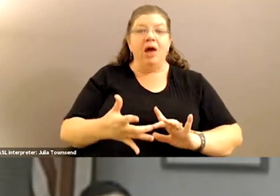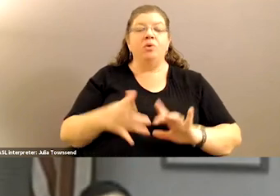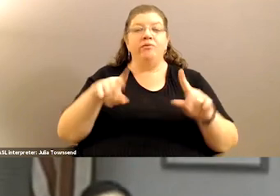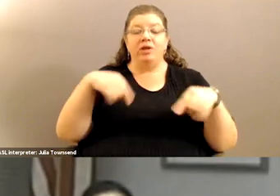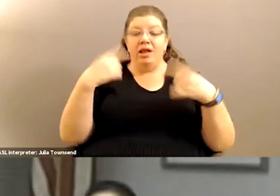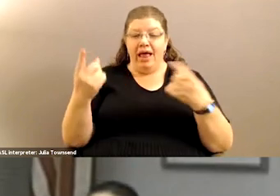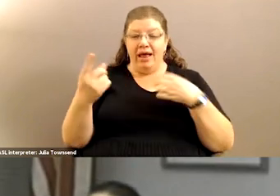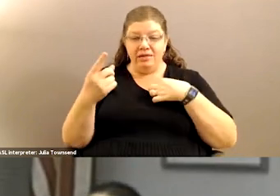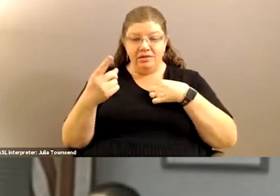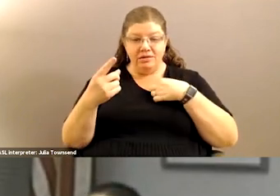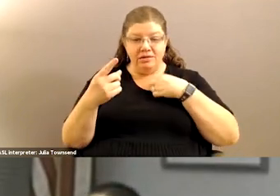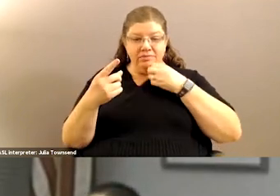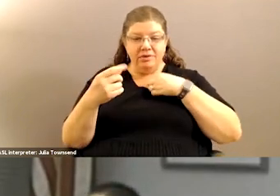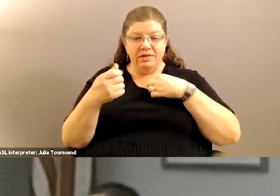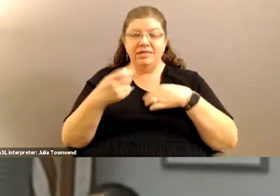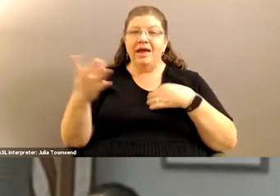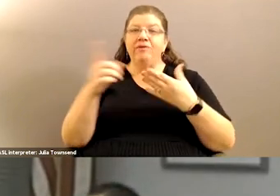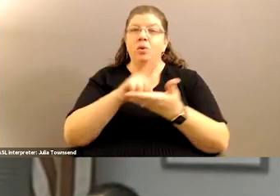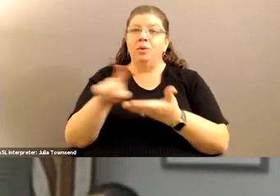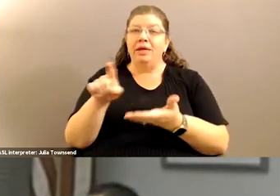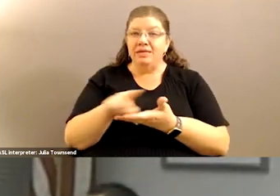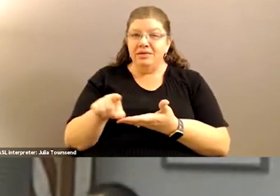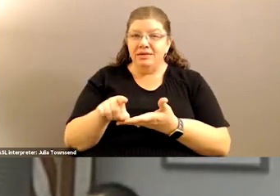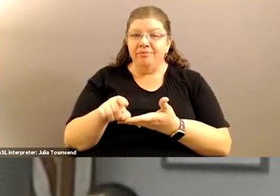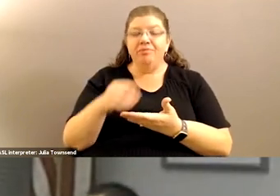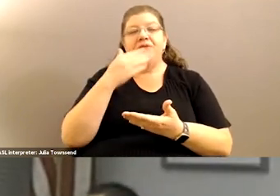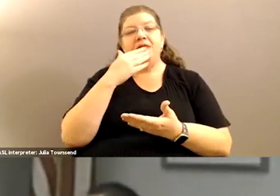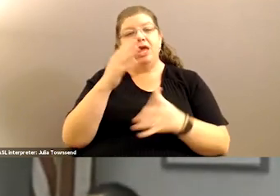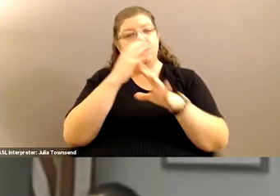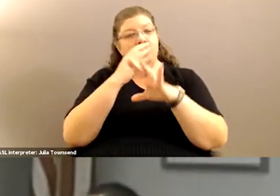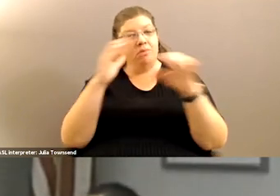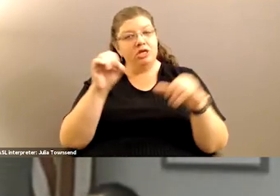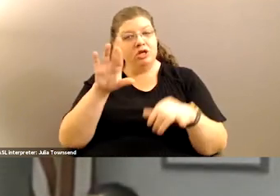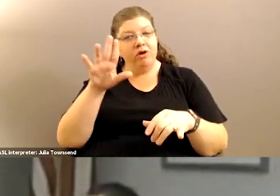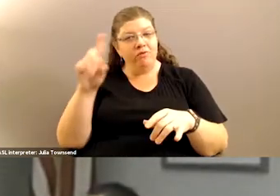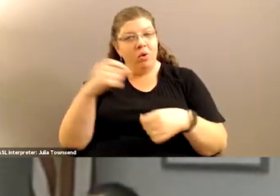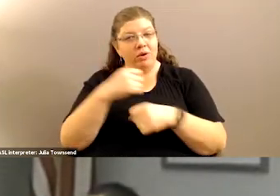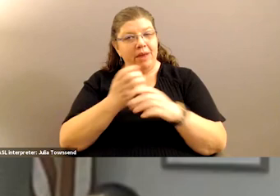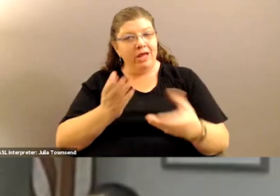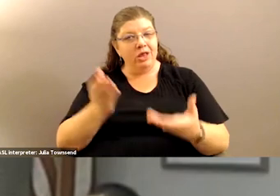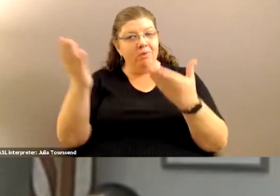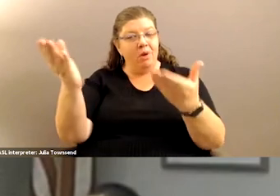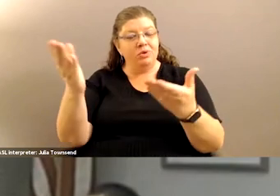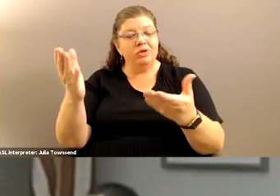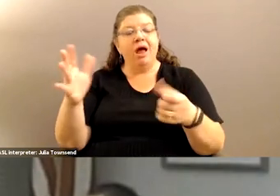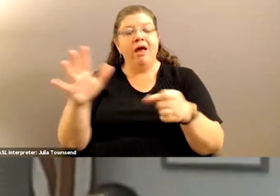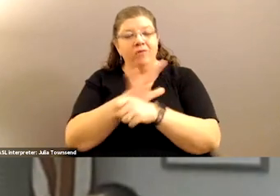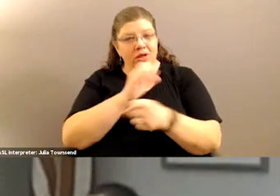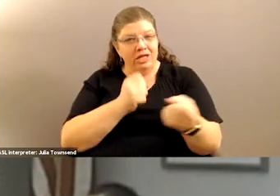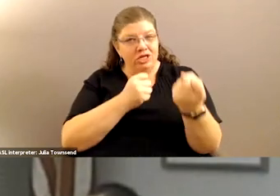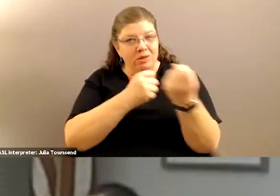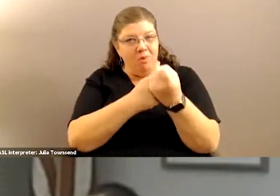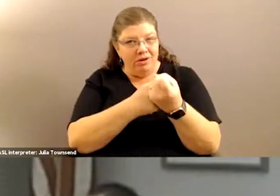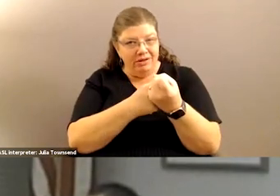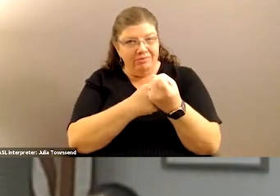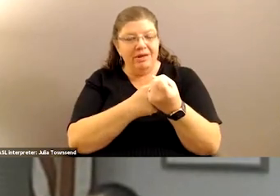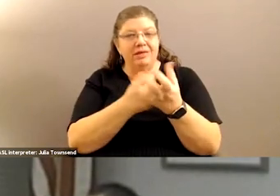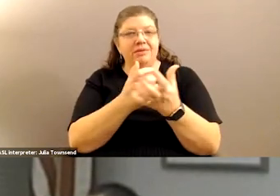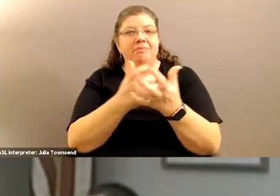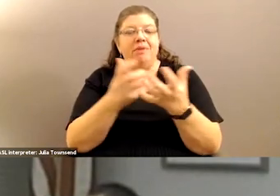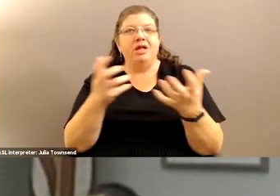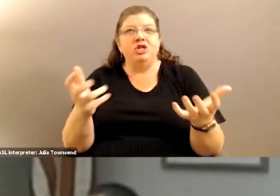last uh several weeks and thank you to president ford for making that motion i wholeheartedly support it as much